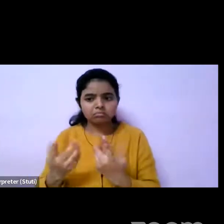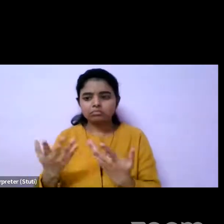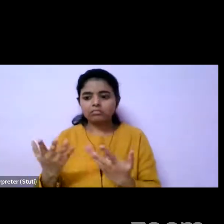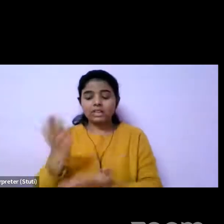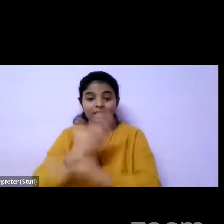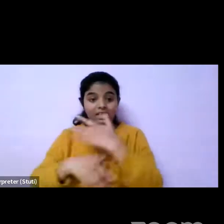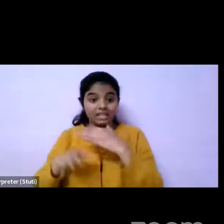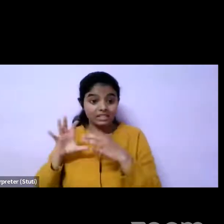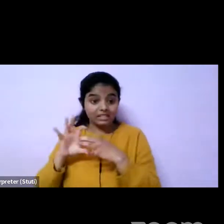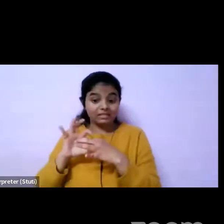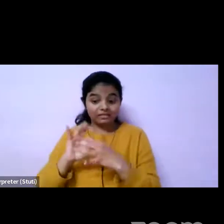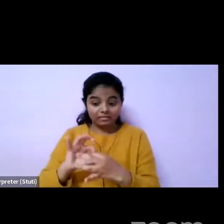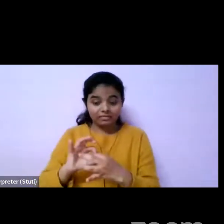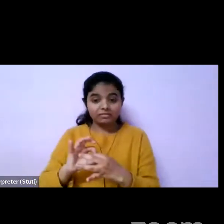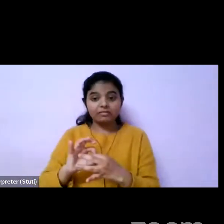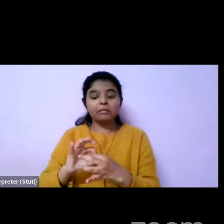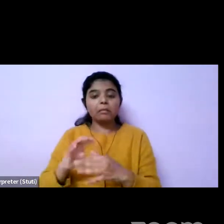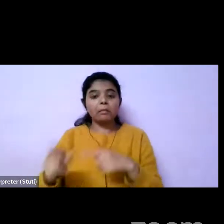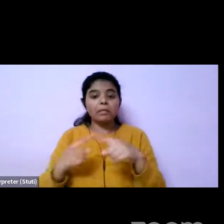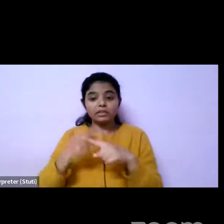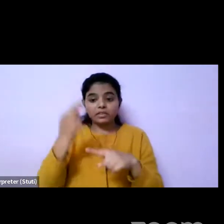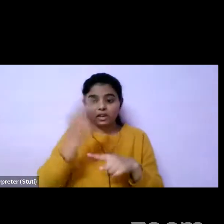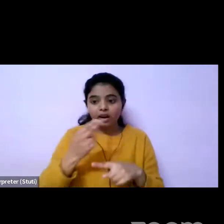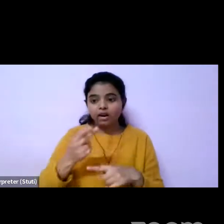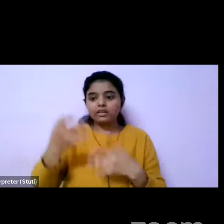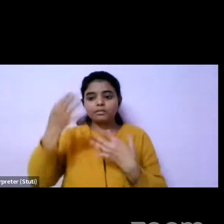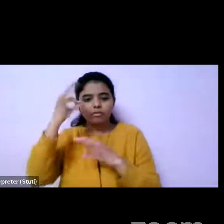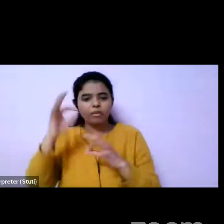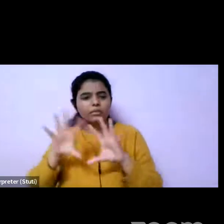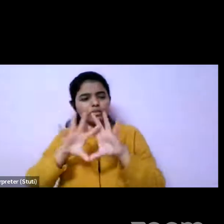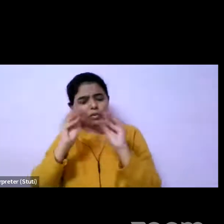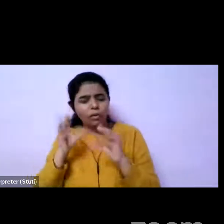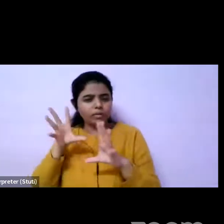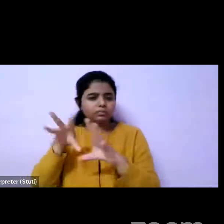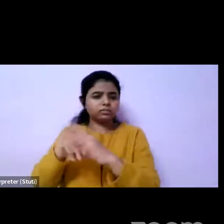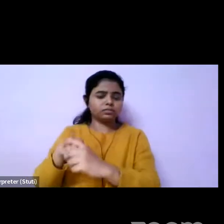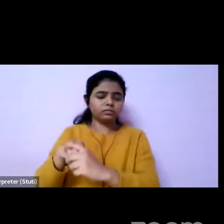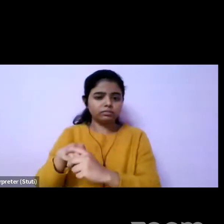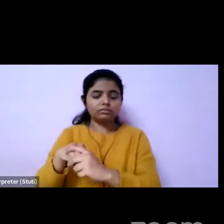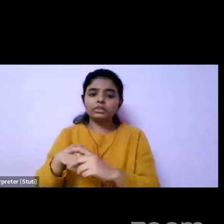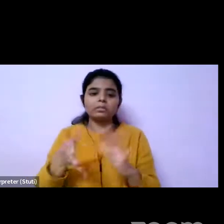disability performance art as a kind of